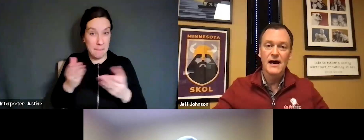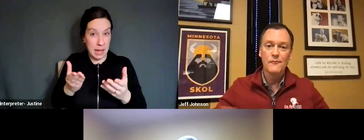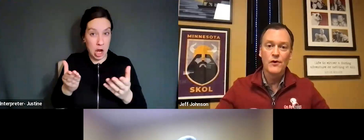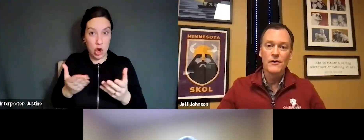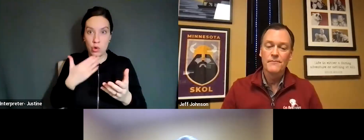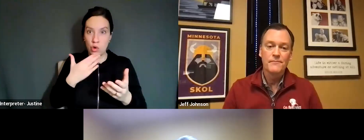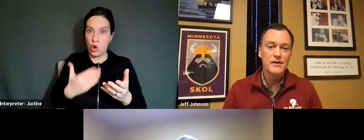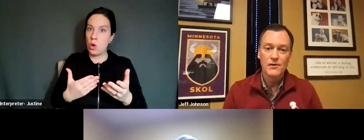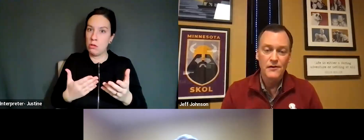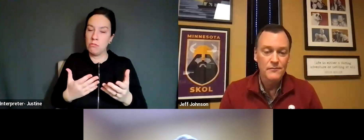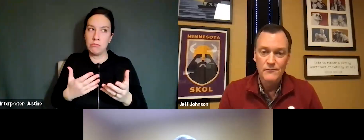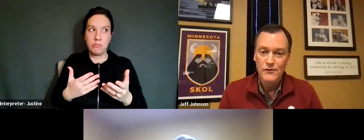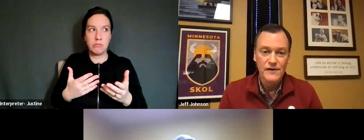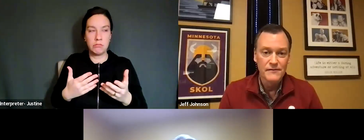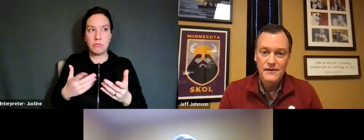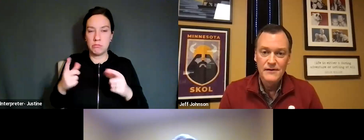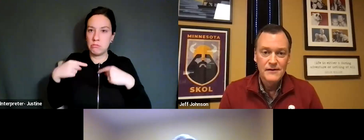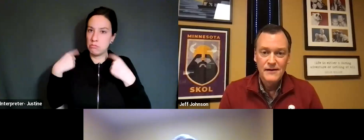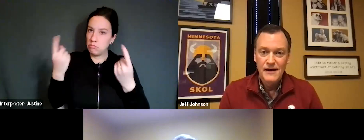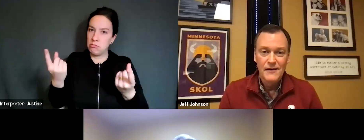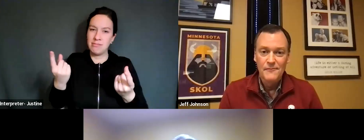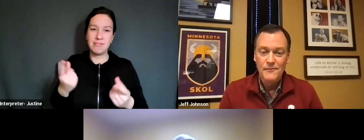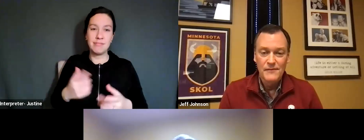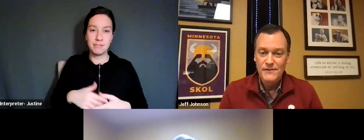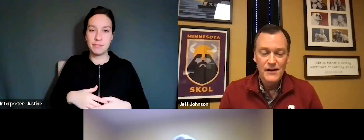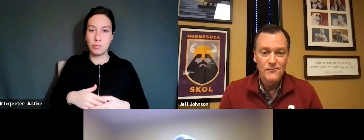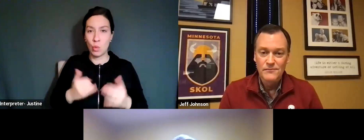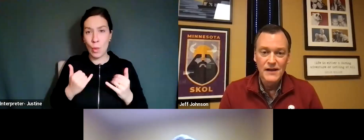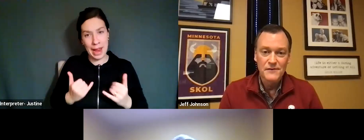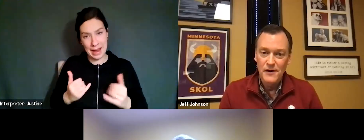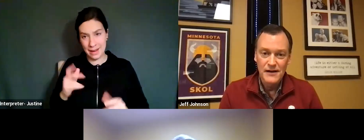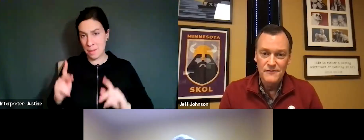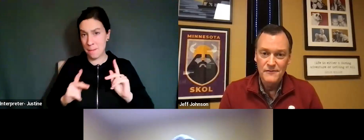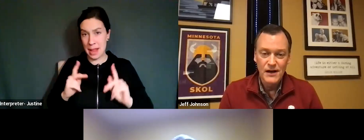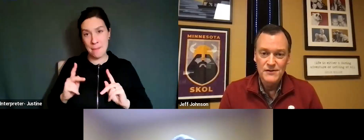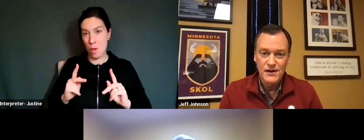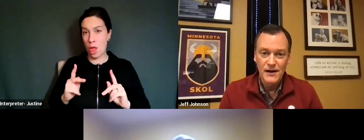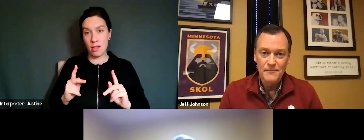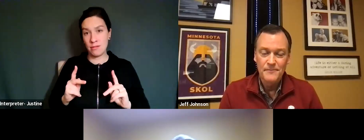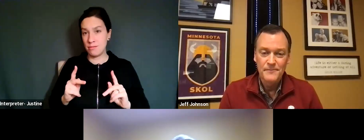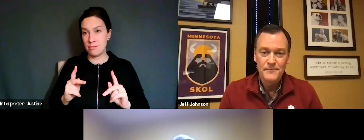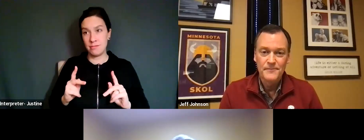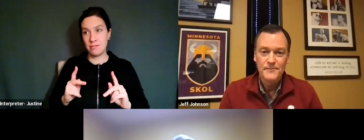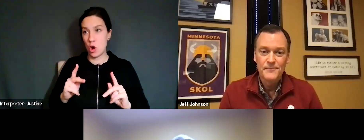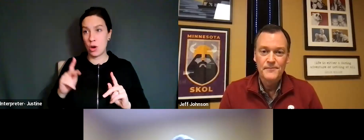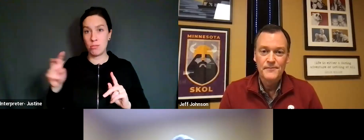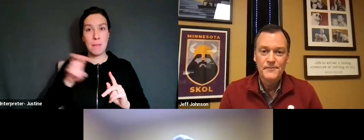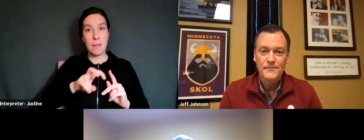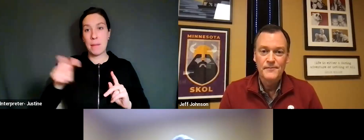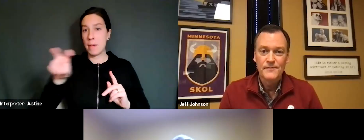point in time where people are moving, left and right from job to job.